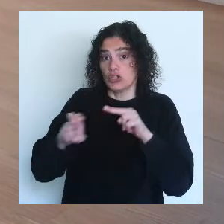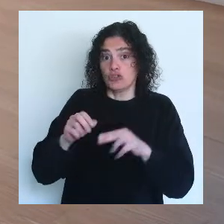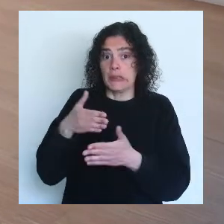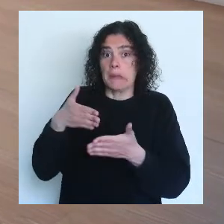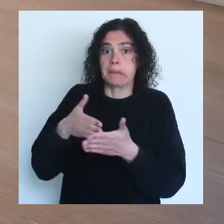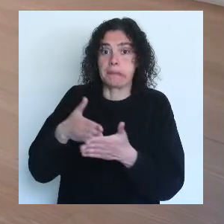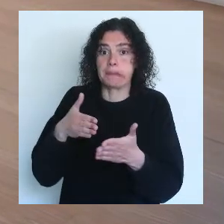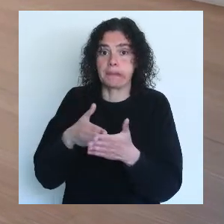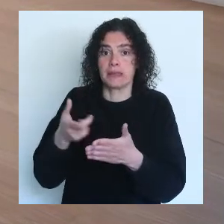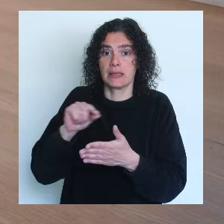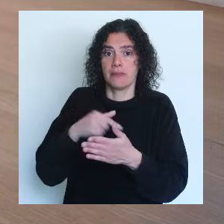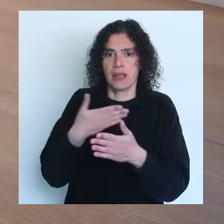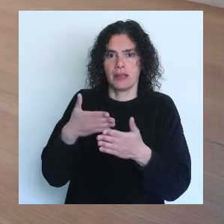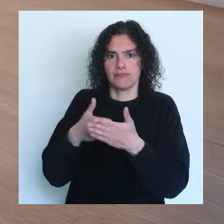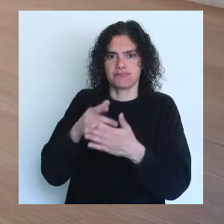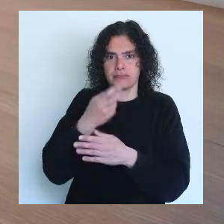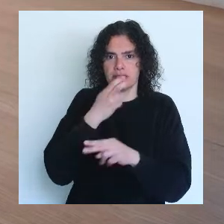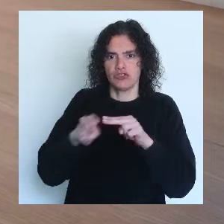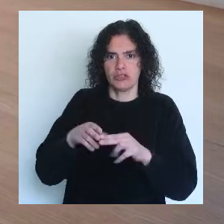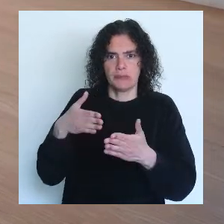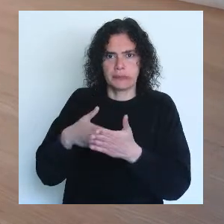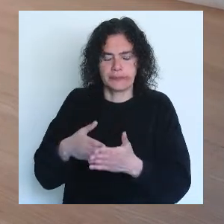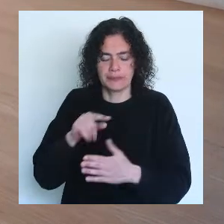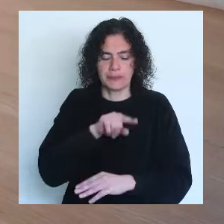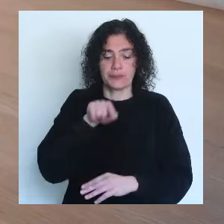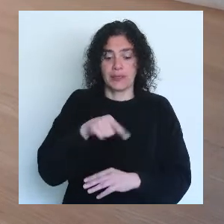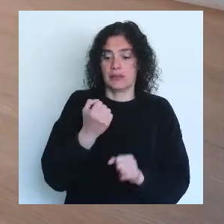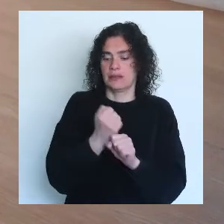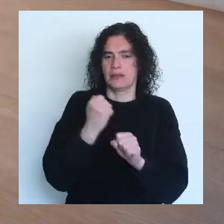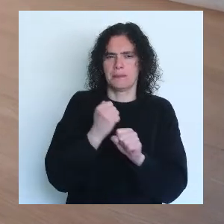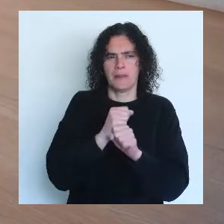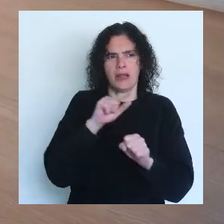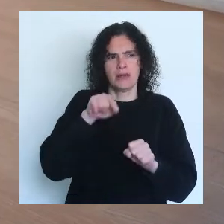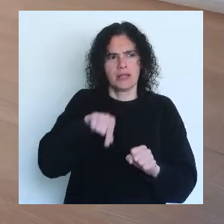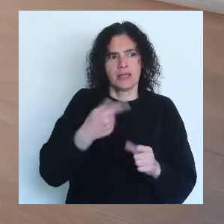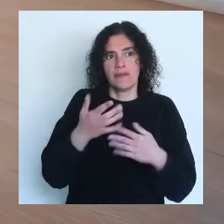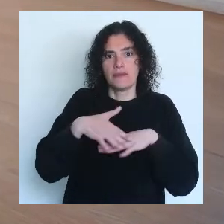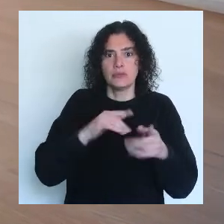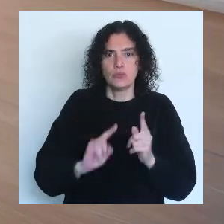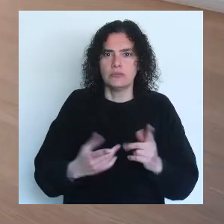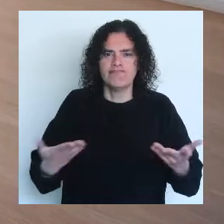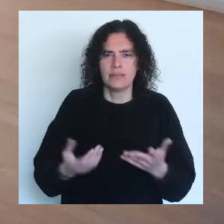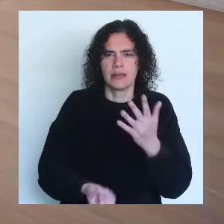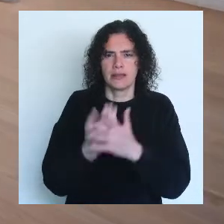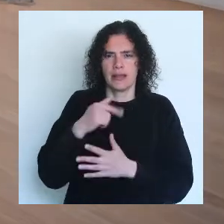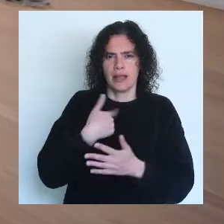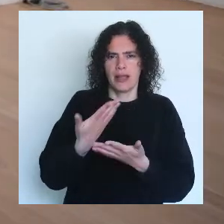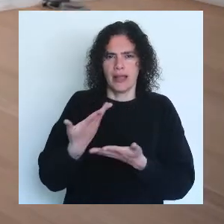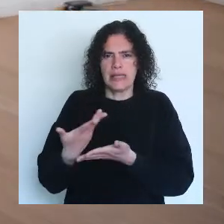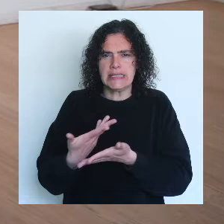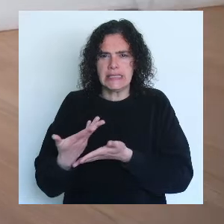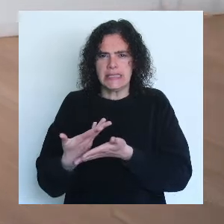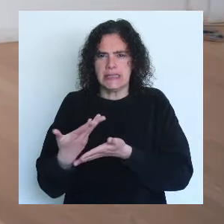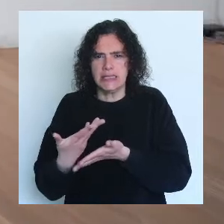constrain the energy and isolate from the energy. So with this work, what Mario Merz is doing is creating